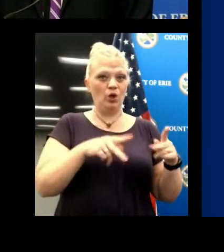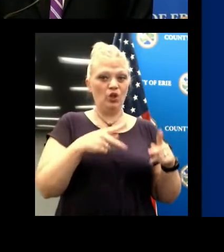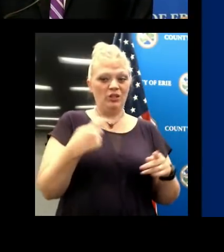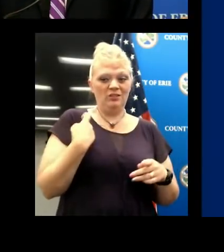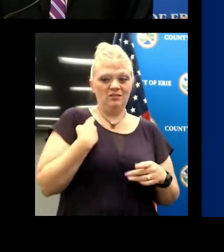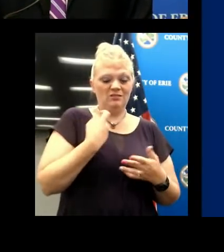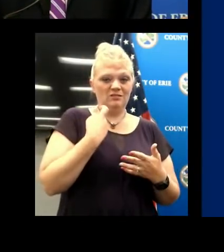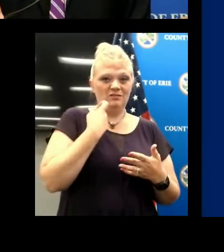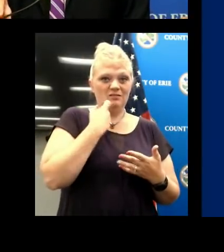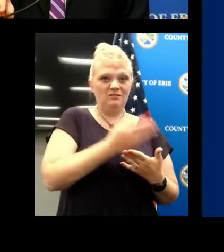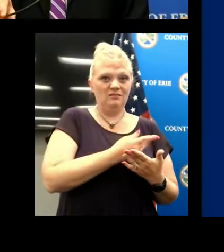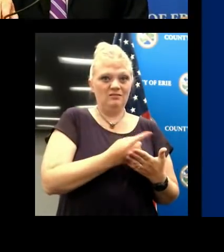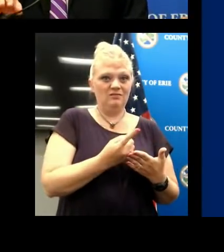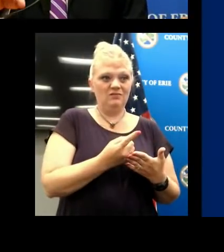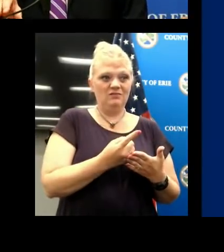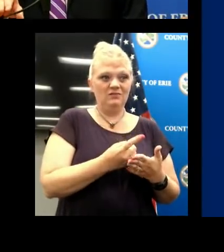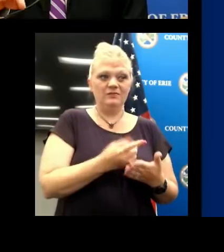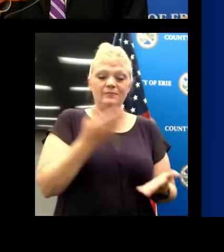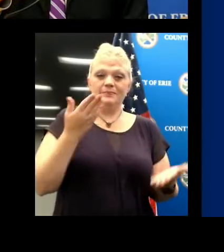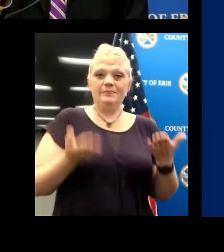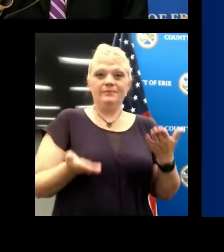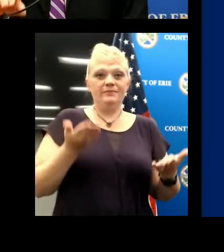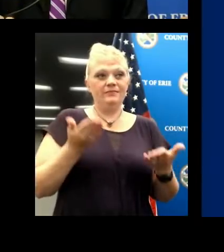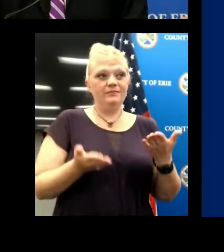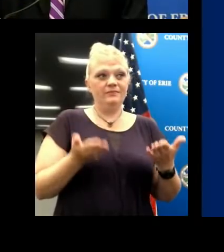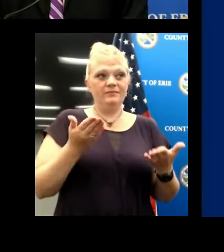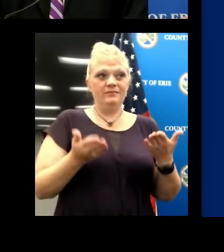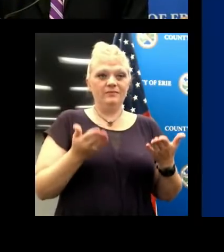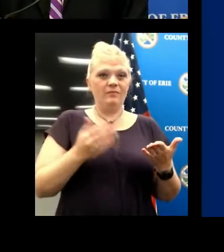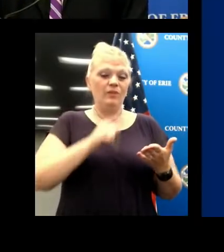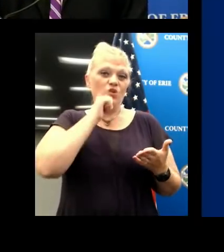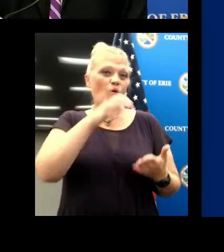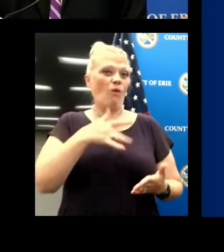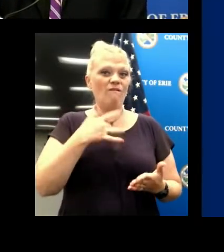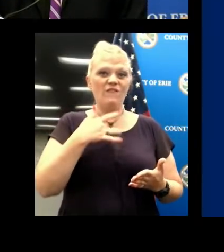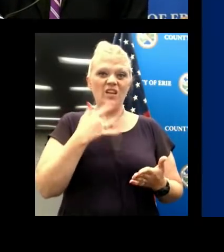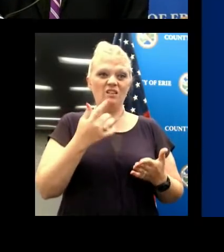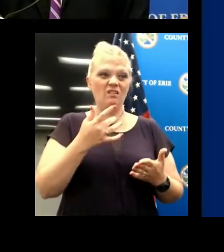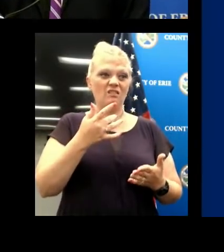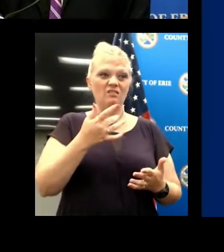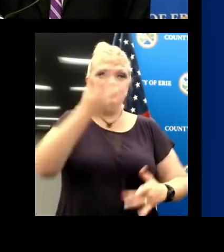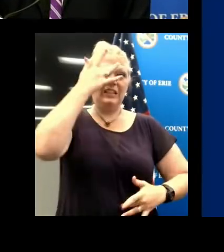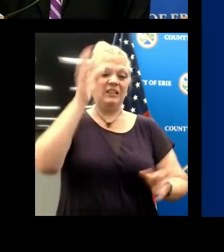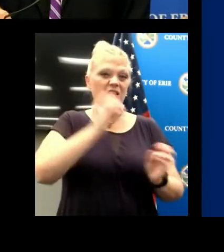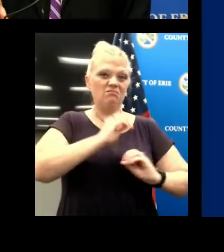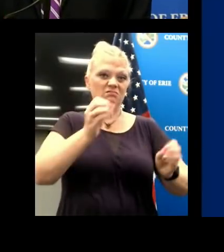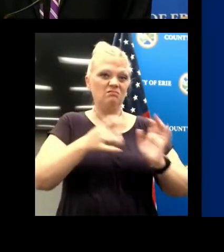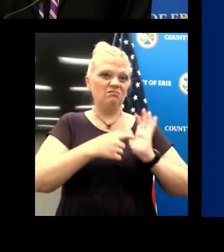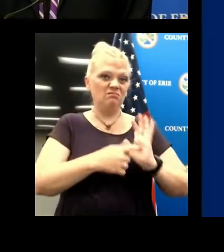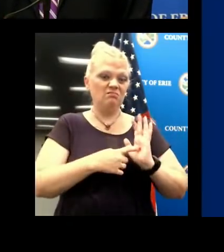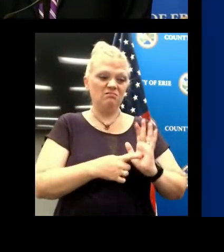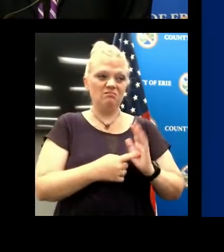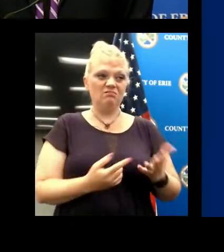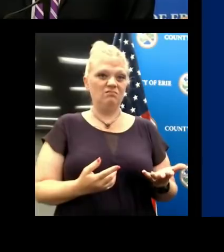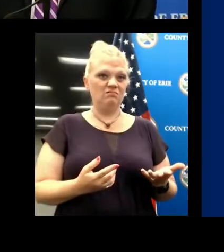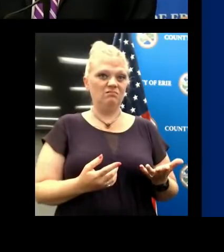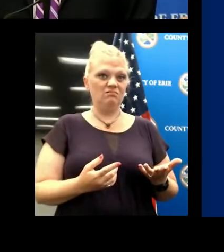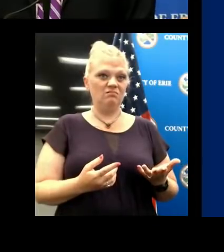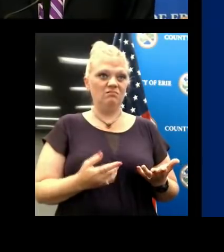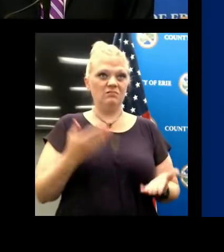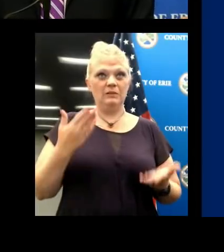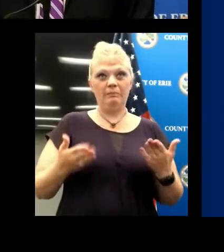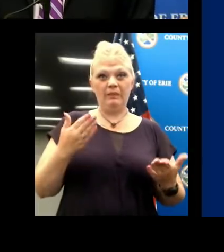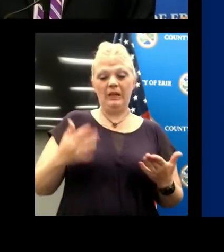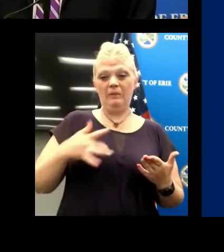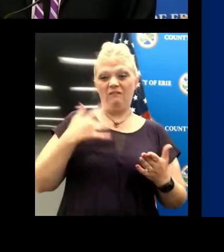week who may be asymptomatic with COVID-19. They're not sick. They might feel